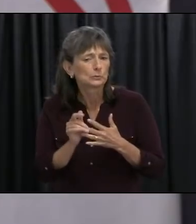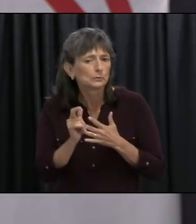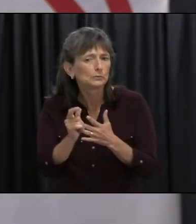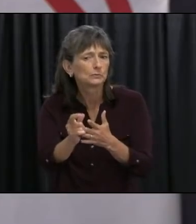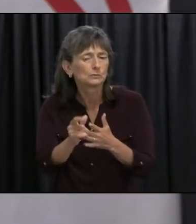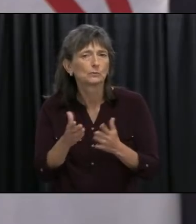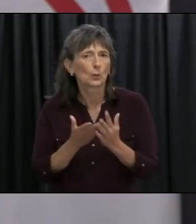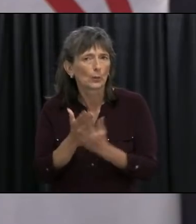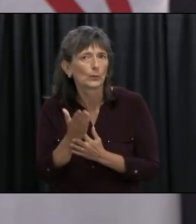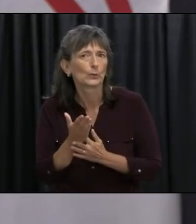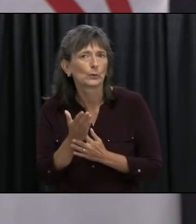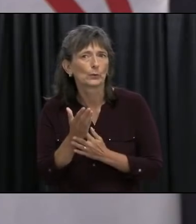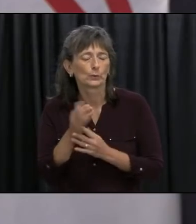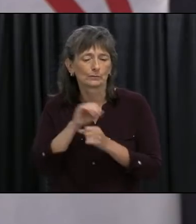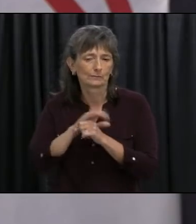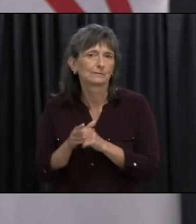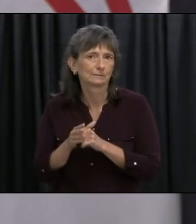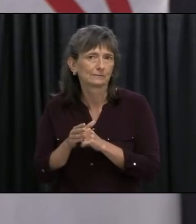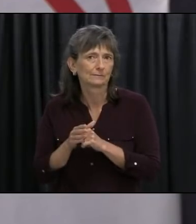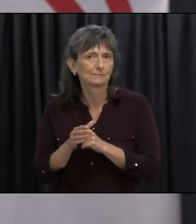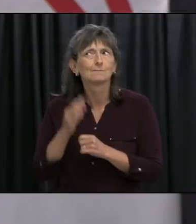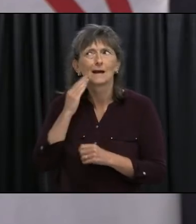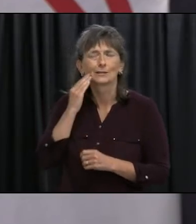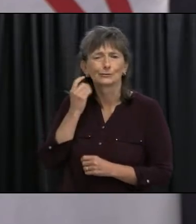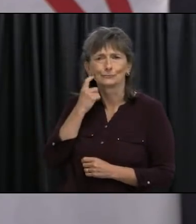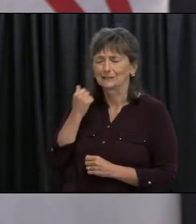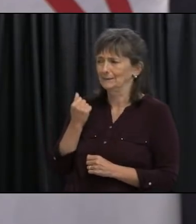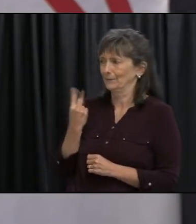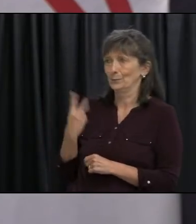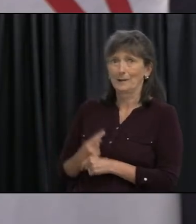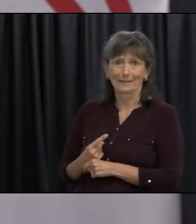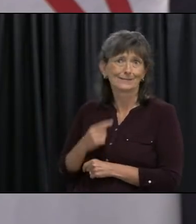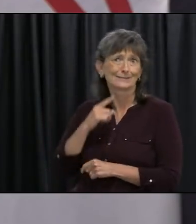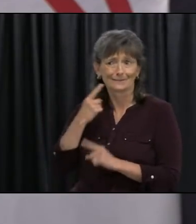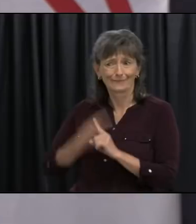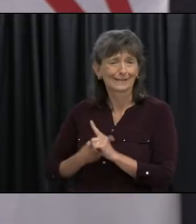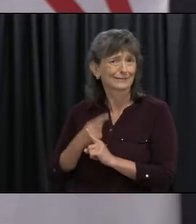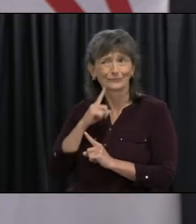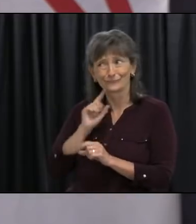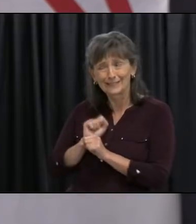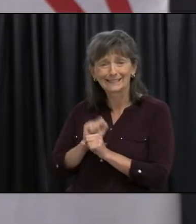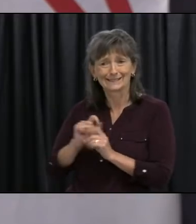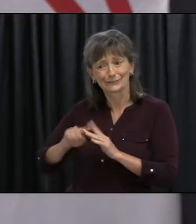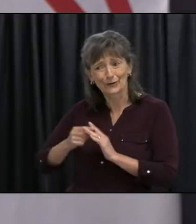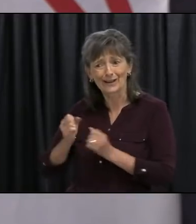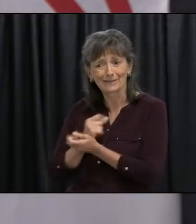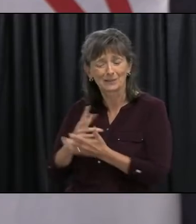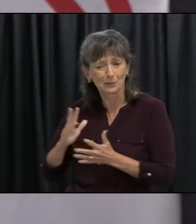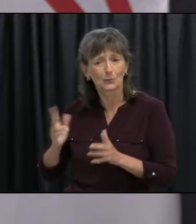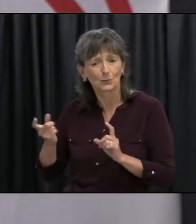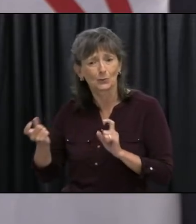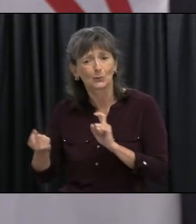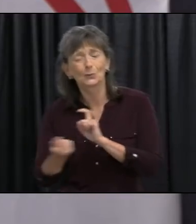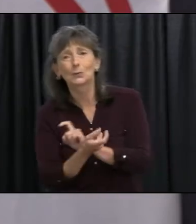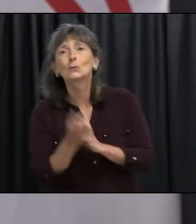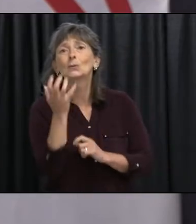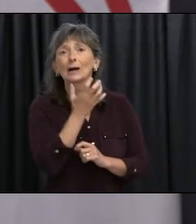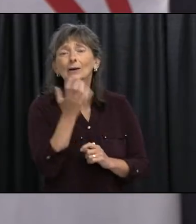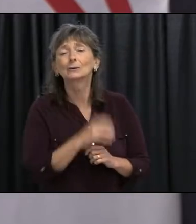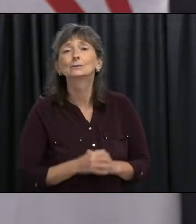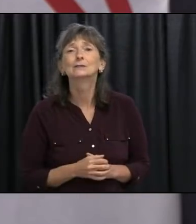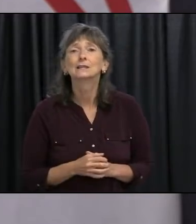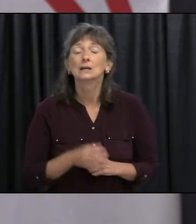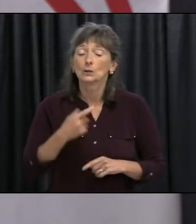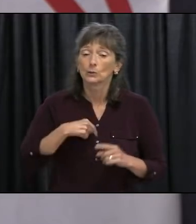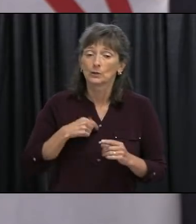of time. It's been just really, literally a few months. So let's continue to be responsible, and as we look to take a step forward, we